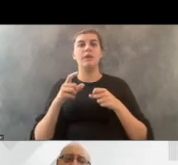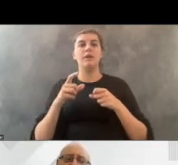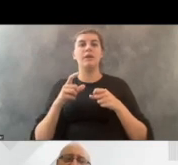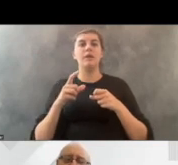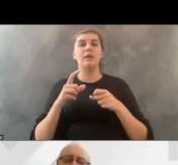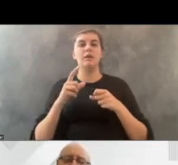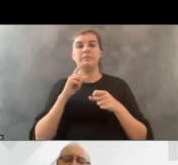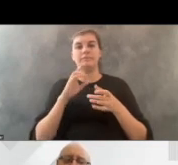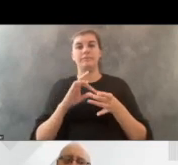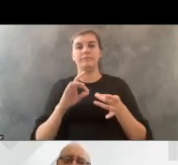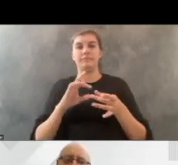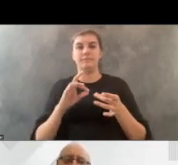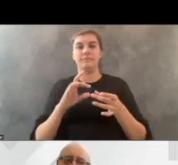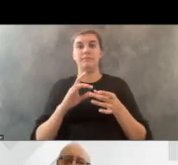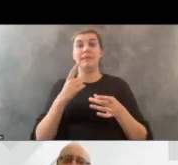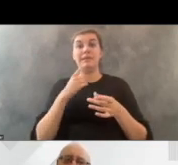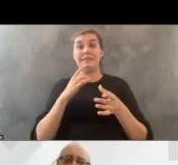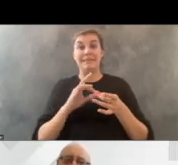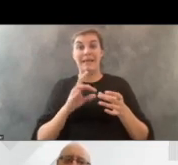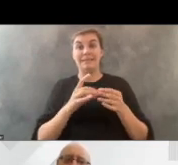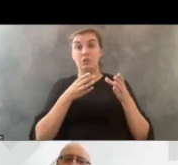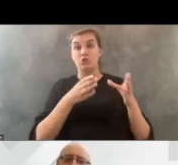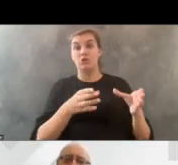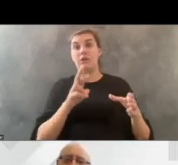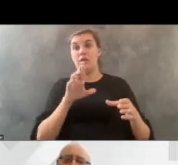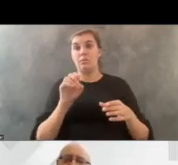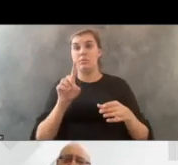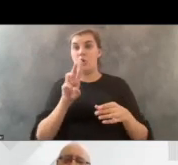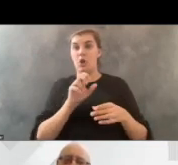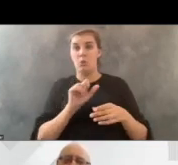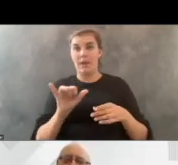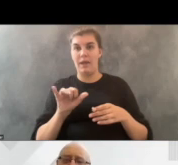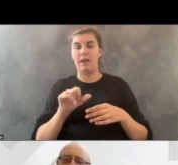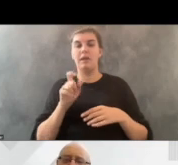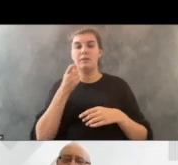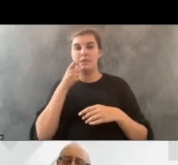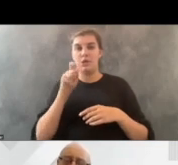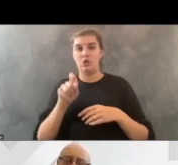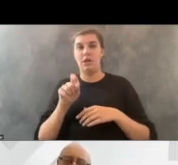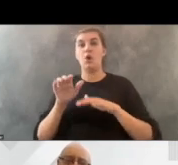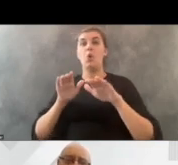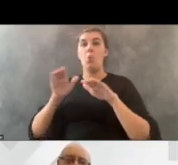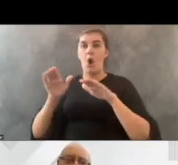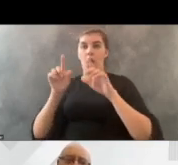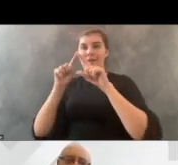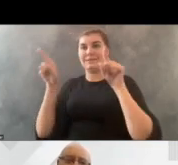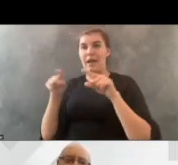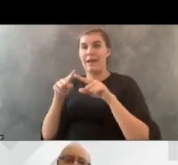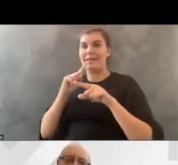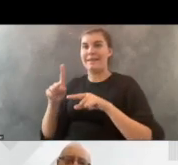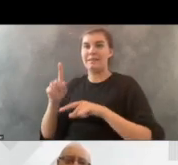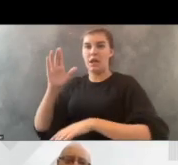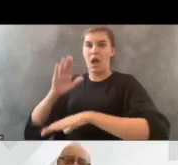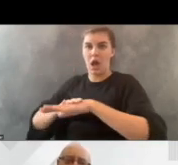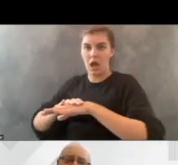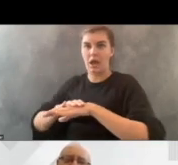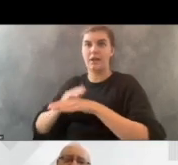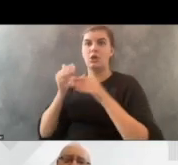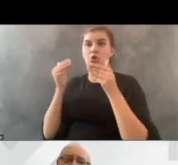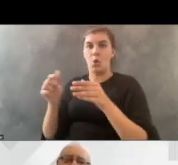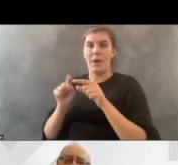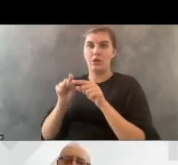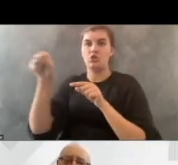does is it provides some wayfinding cues for pedestrians. It's not necessarily required,